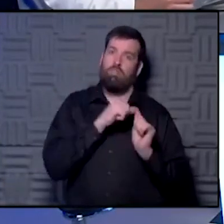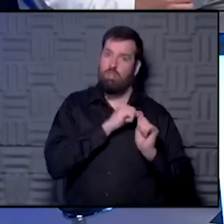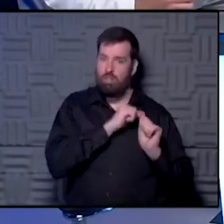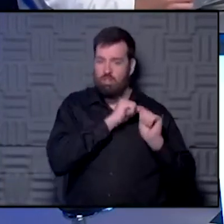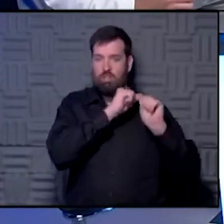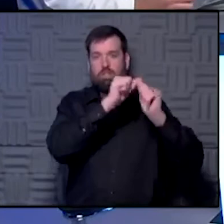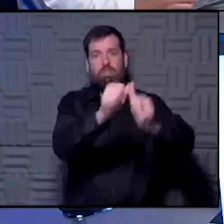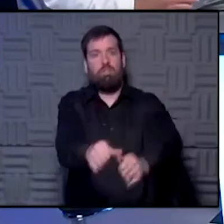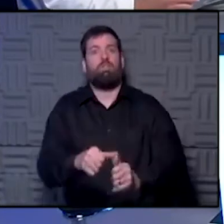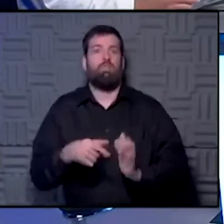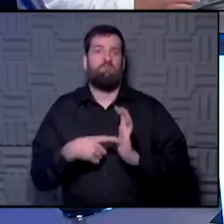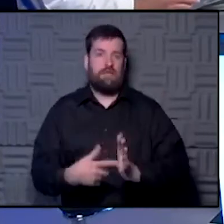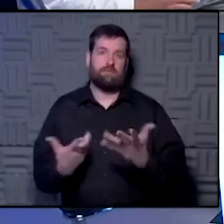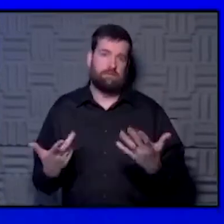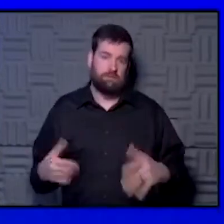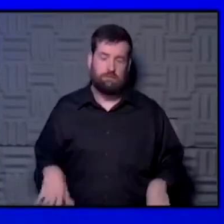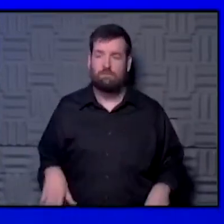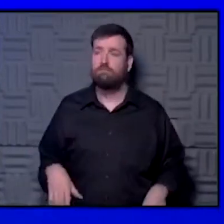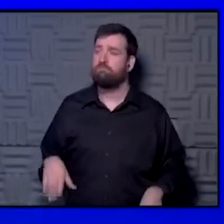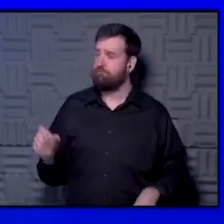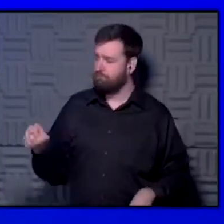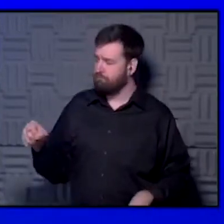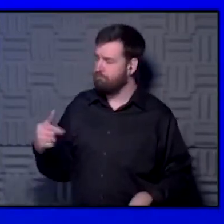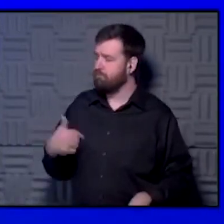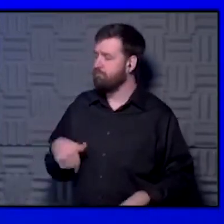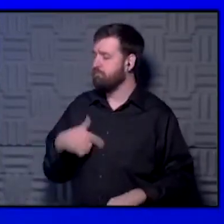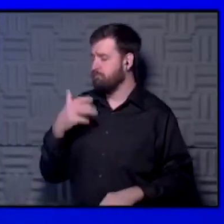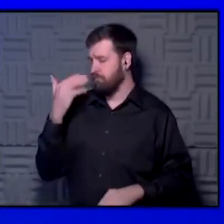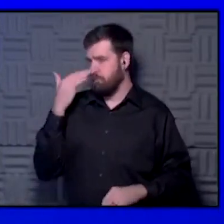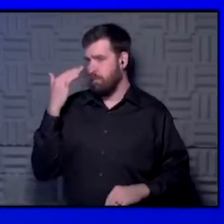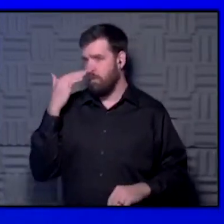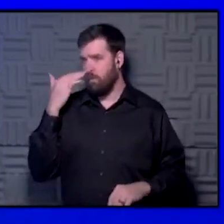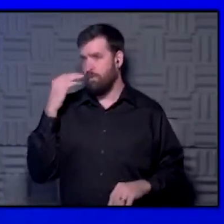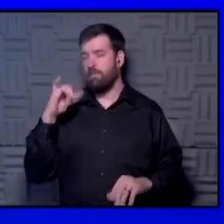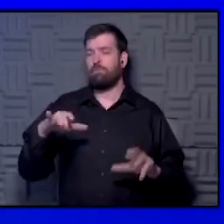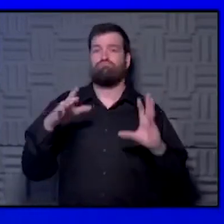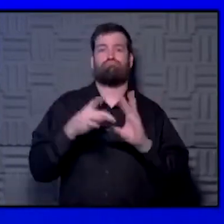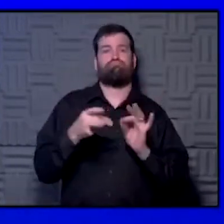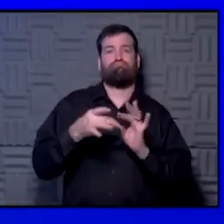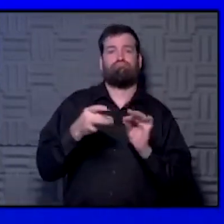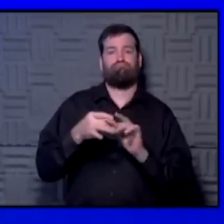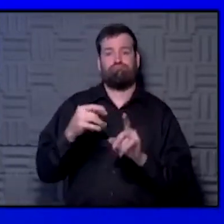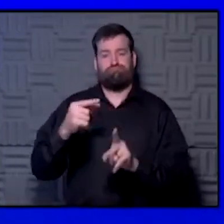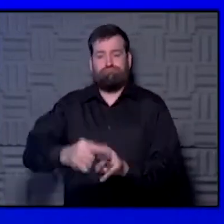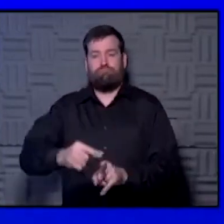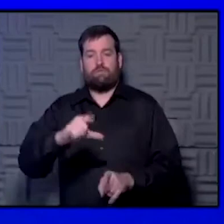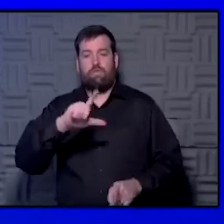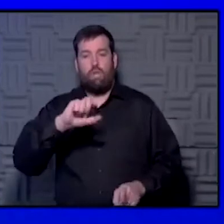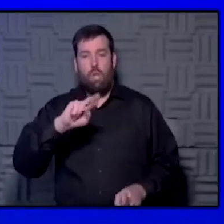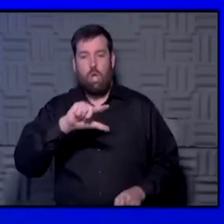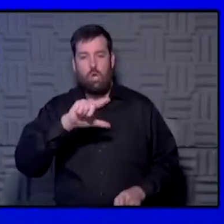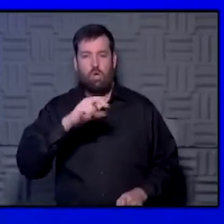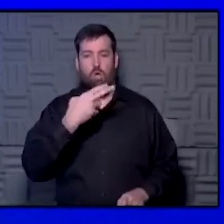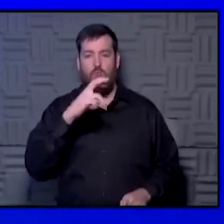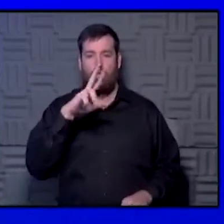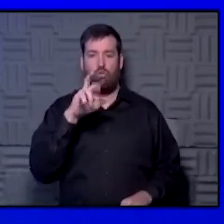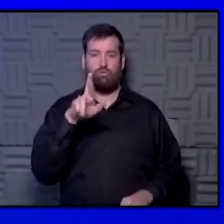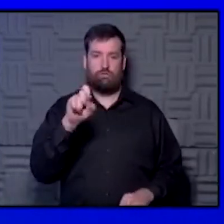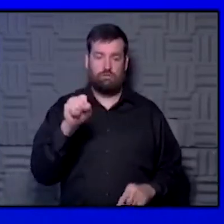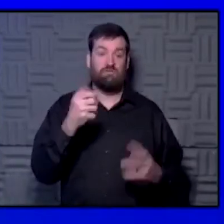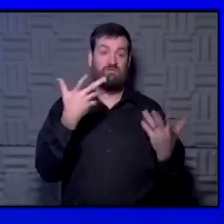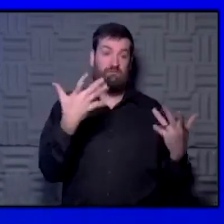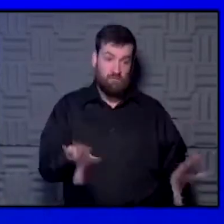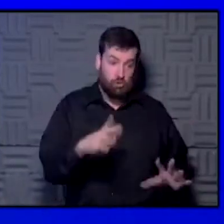they've been infected? Yeah, so we certainly know, that has been the jargon associated with people who continue to have symptoms after